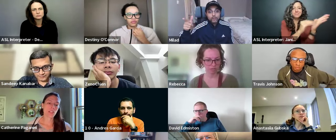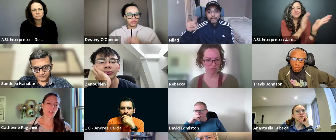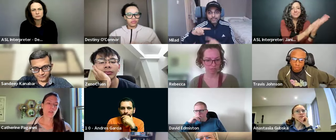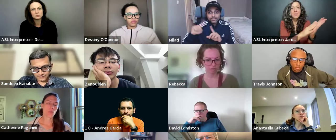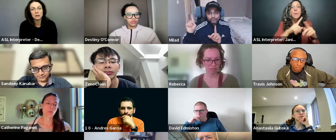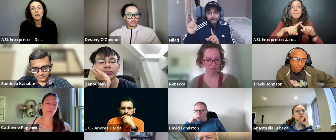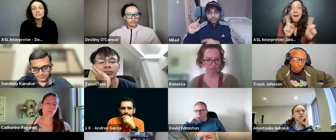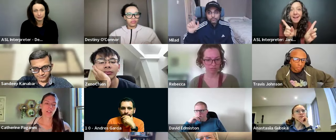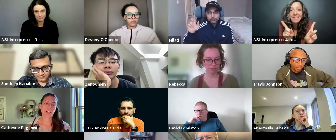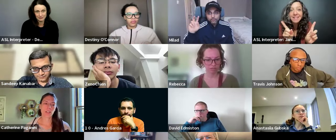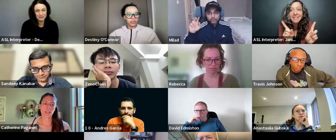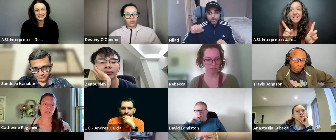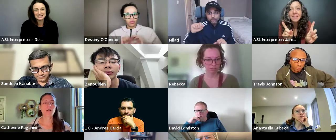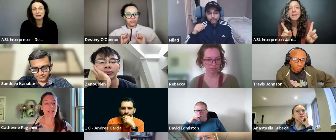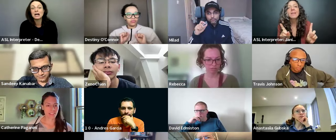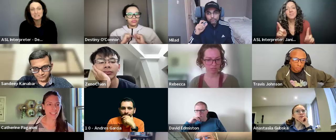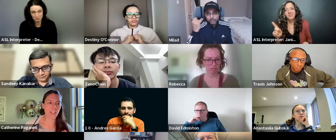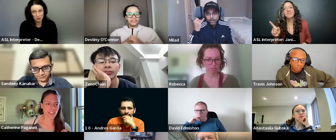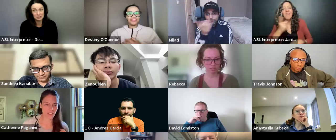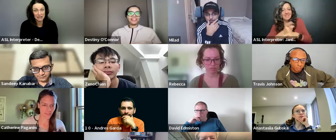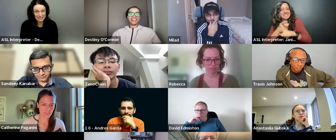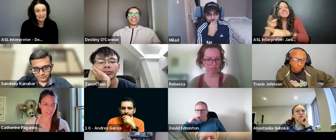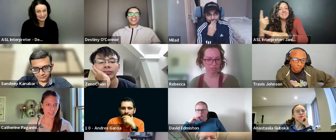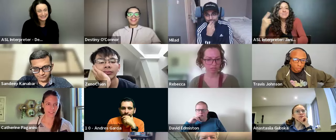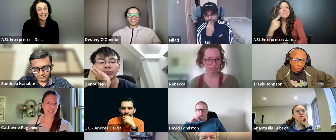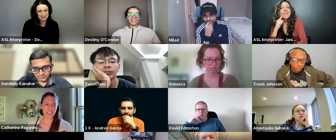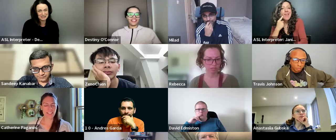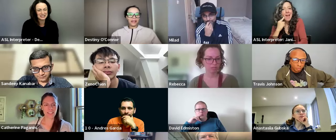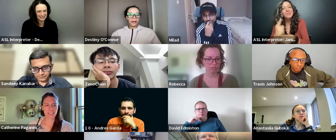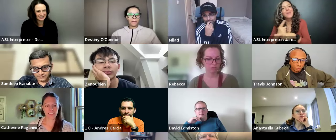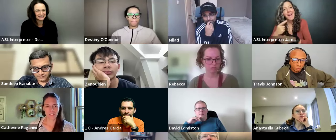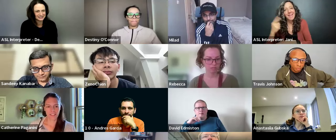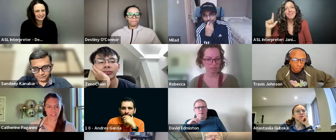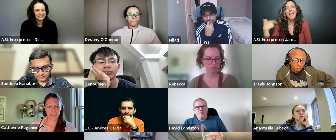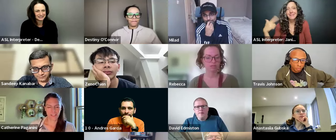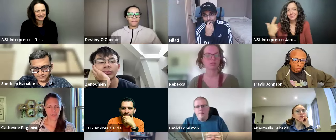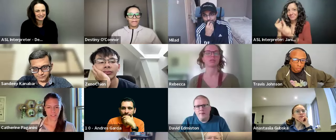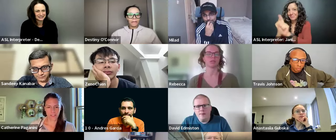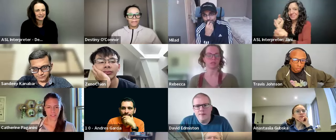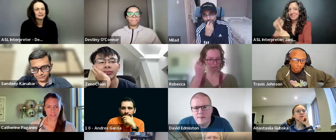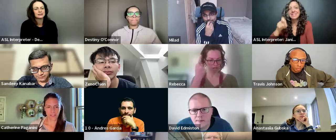but we need a new But London. Milad's Yes, saying London, London. we'll need ideas. Yes. Yes.